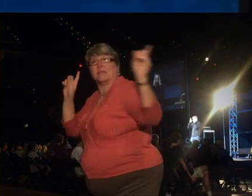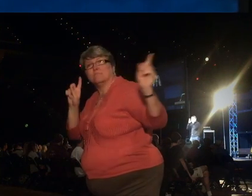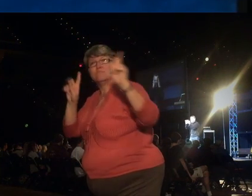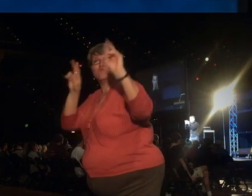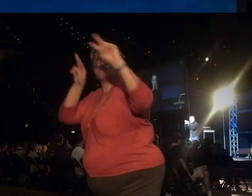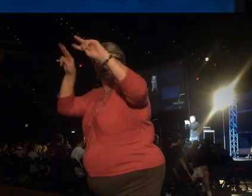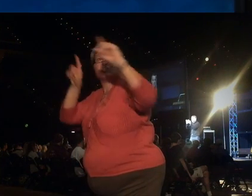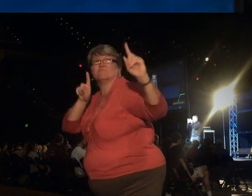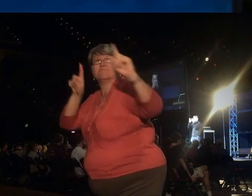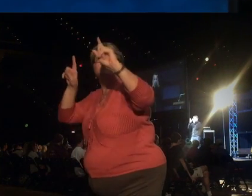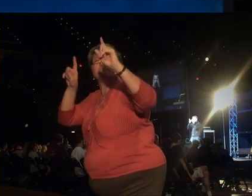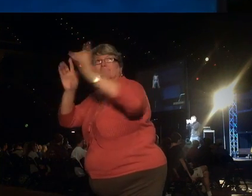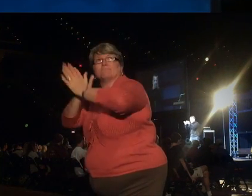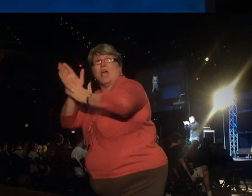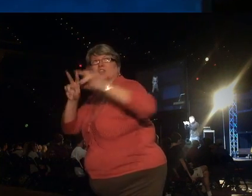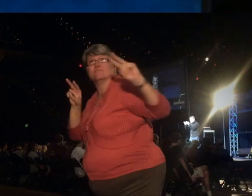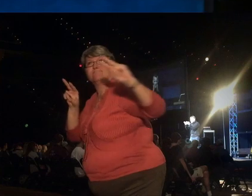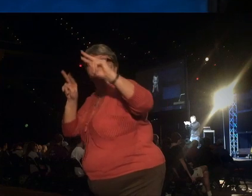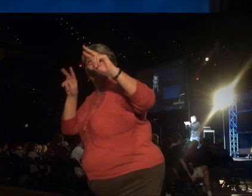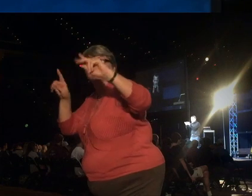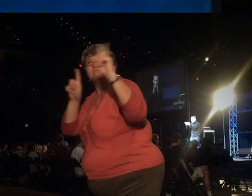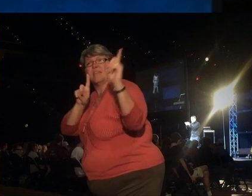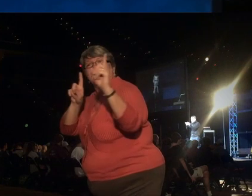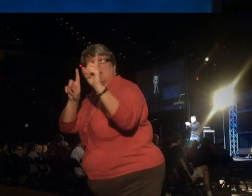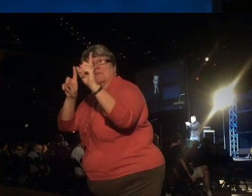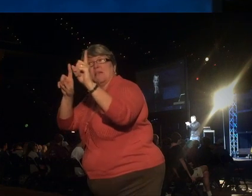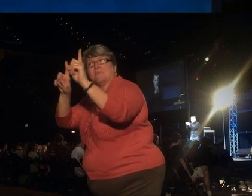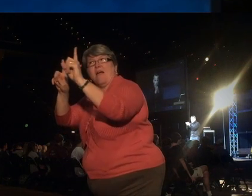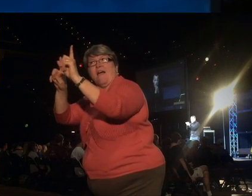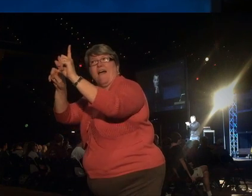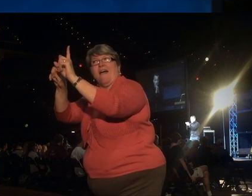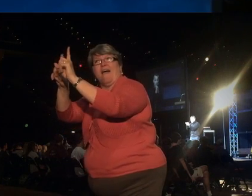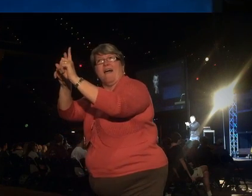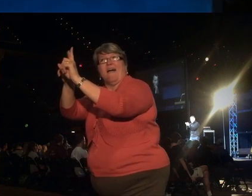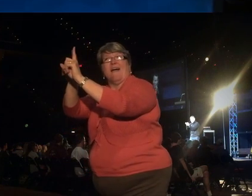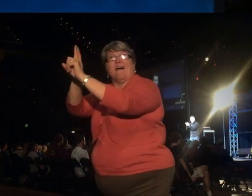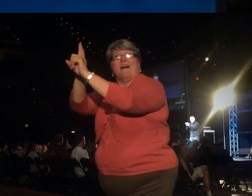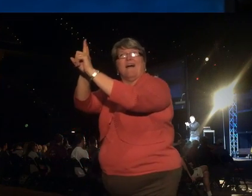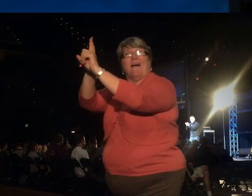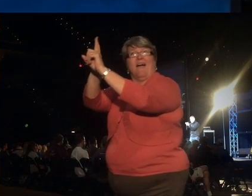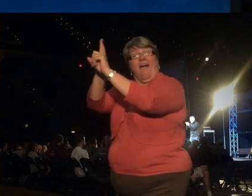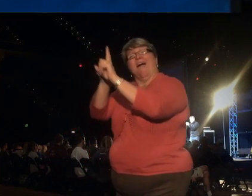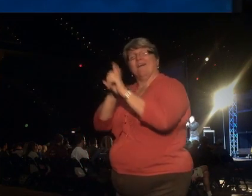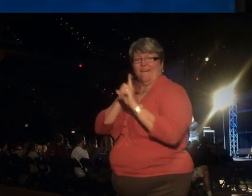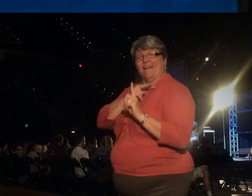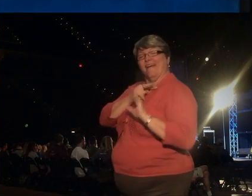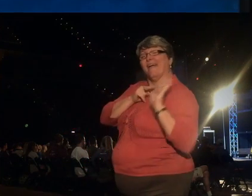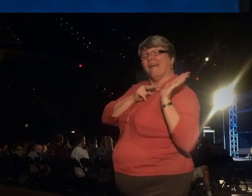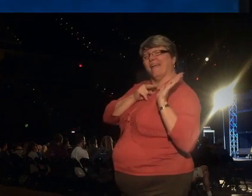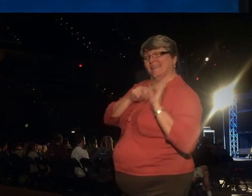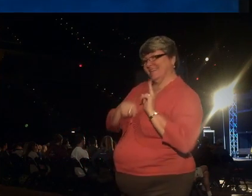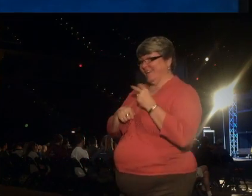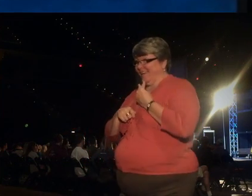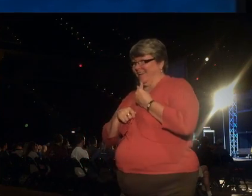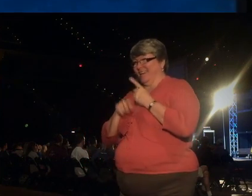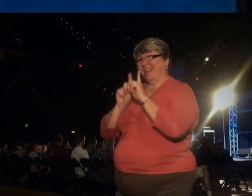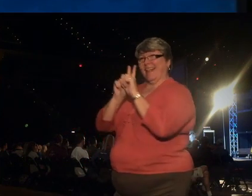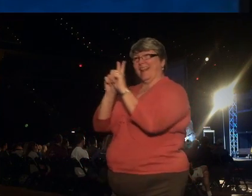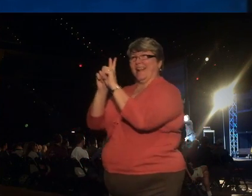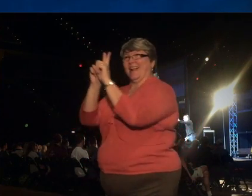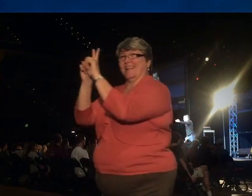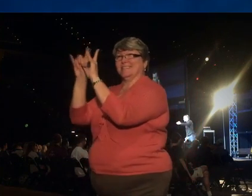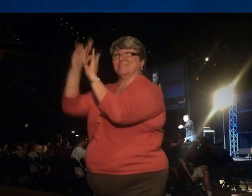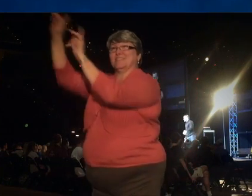same pace, and y'all just keep running next to each other and go, hey there. And you go racing on into eternity together. Amen?